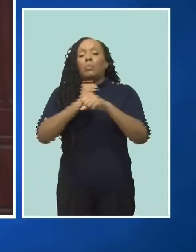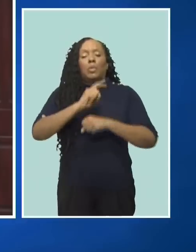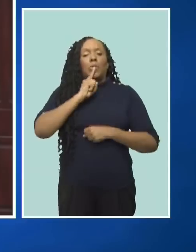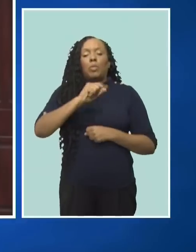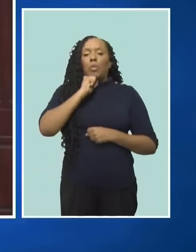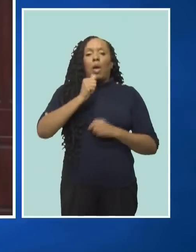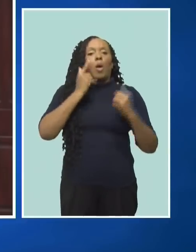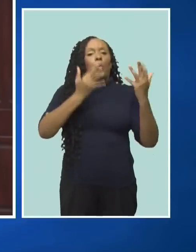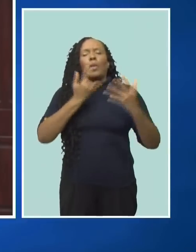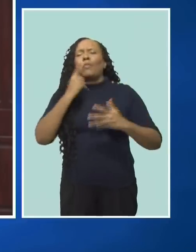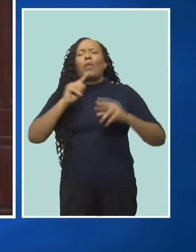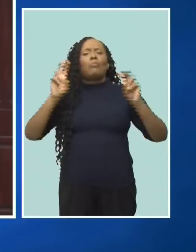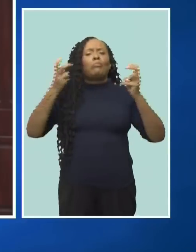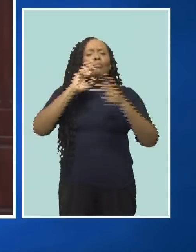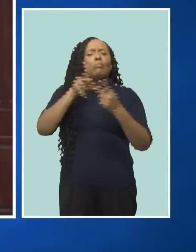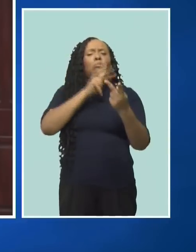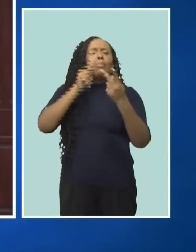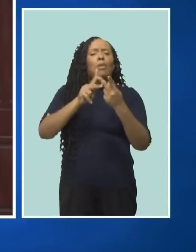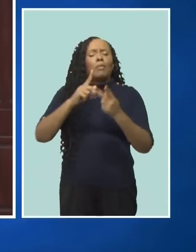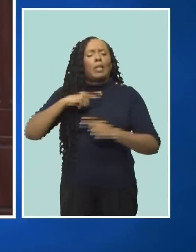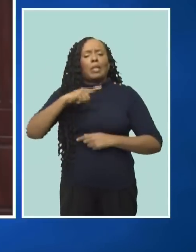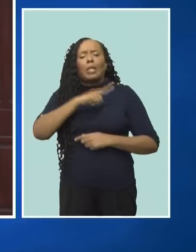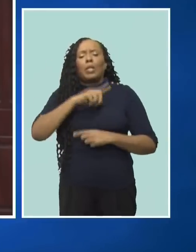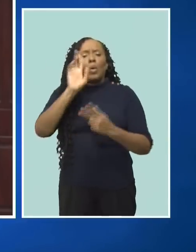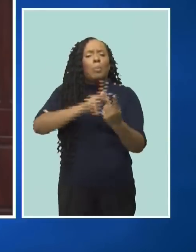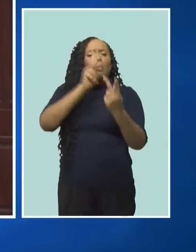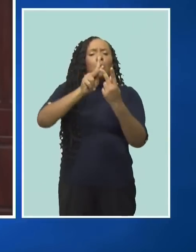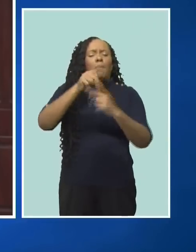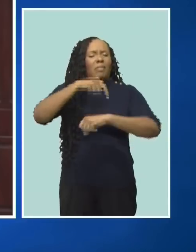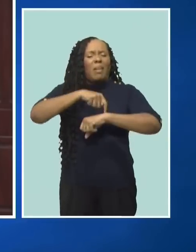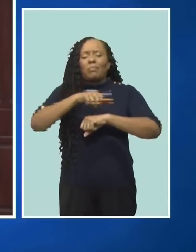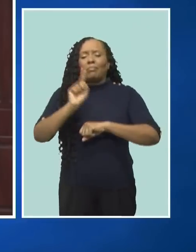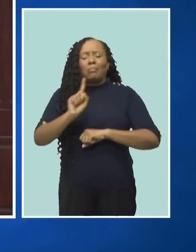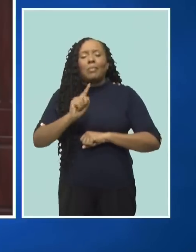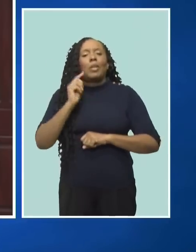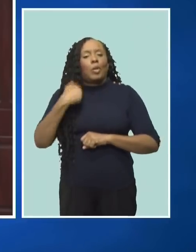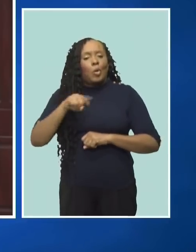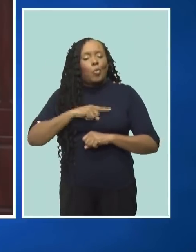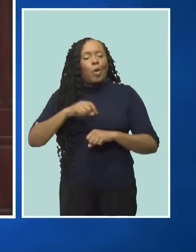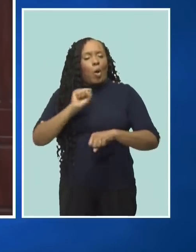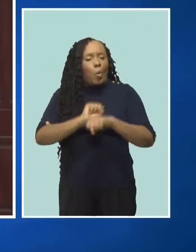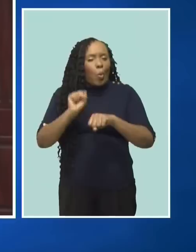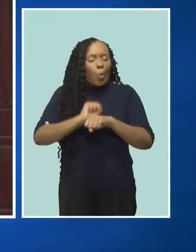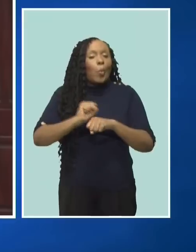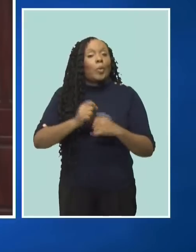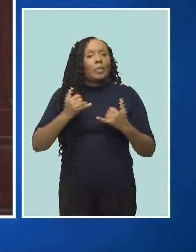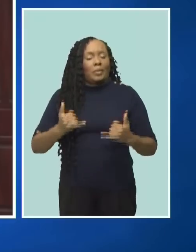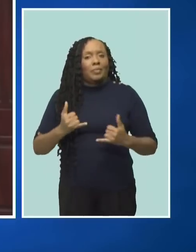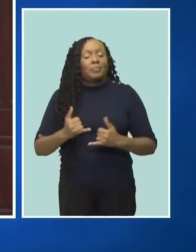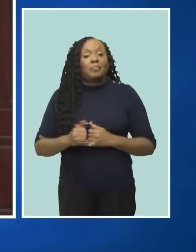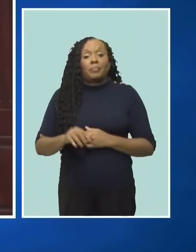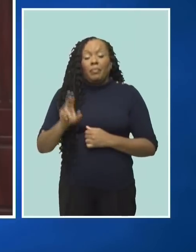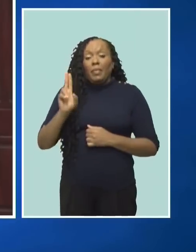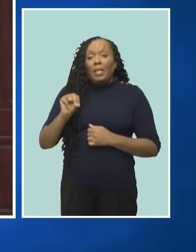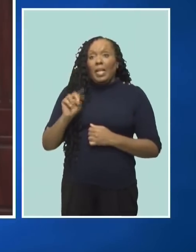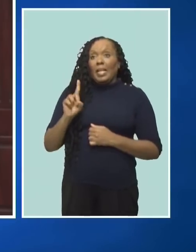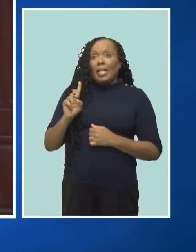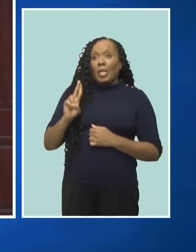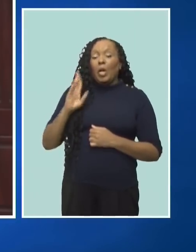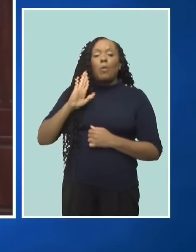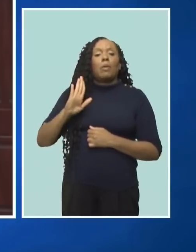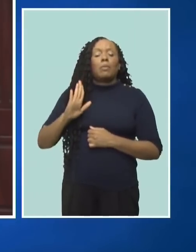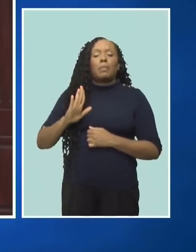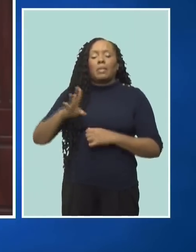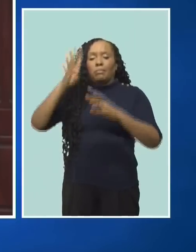for the perfect piece of legislation to then start doing things. And therefore the NDU will be developing that